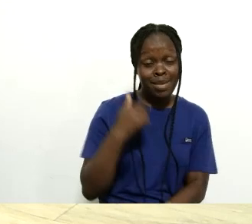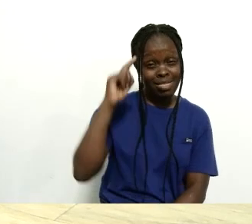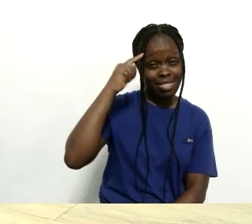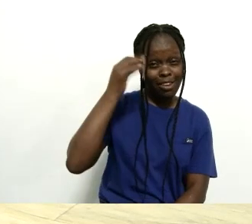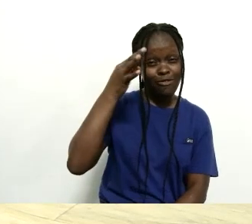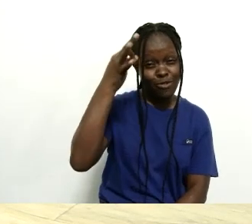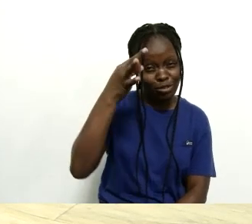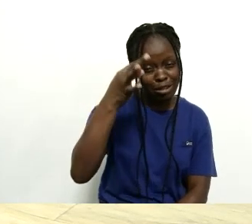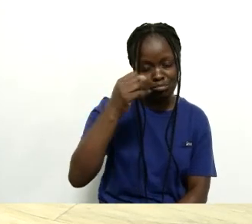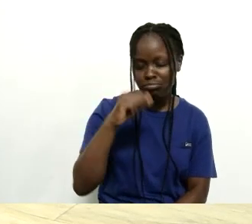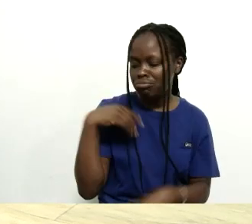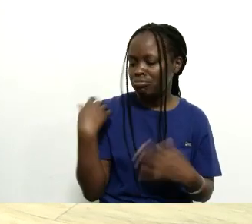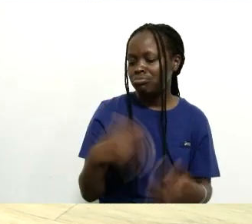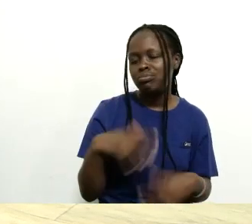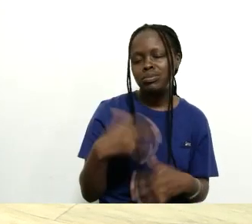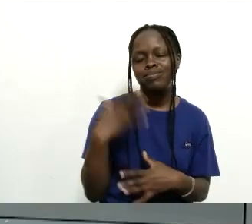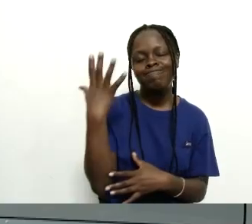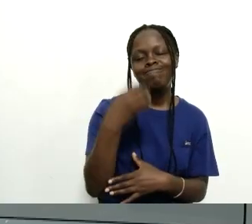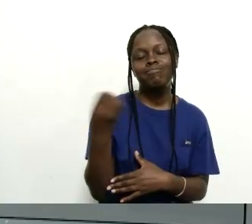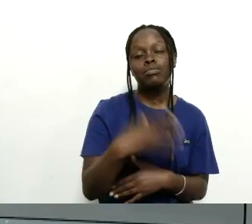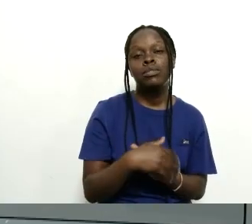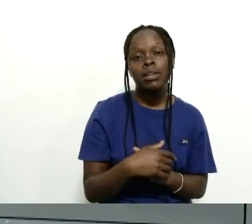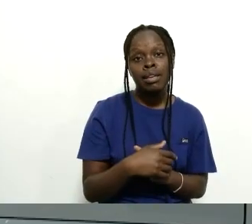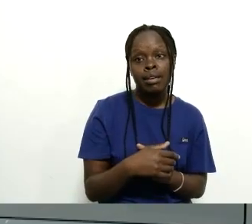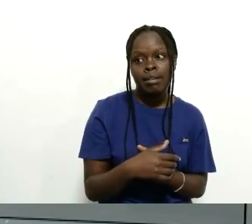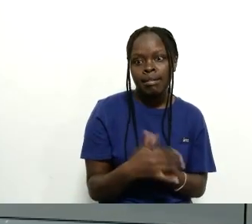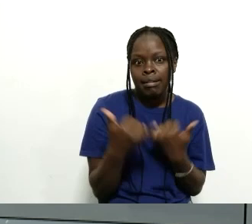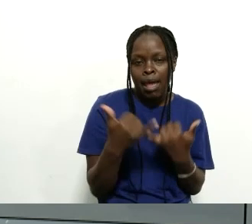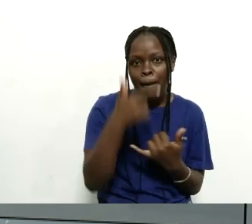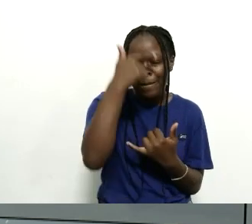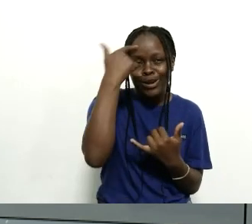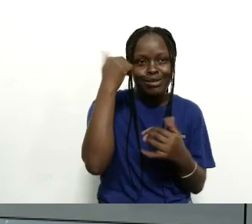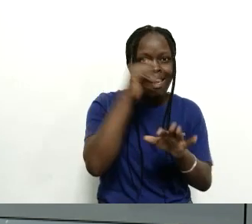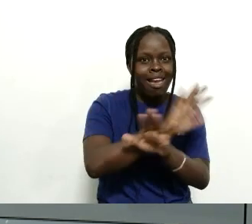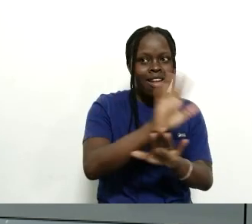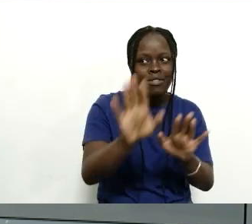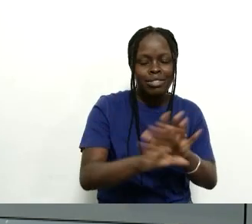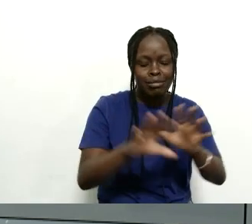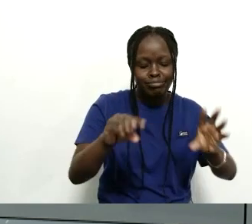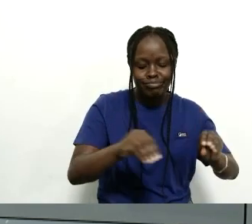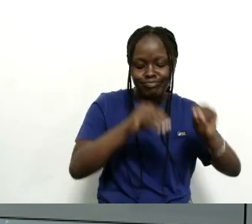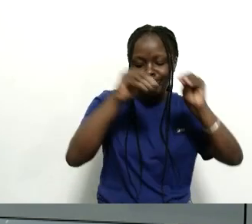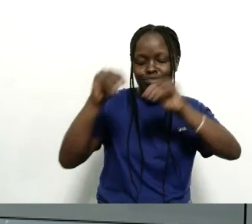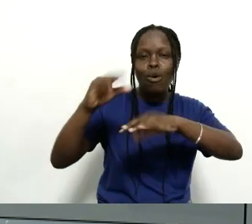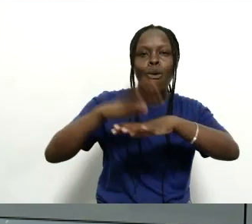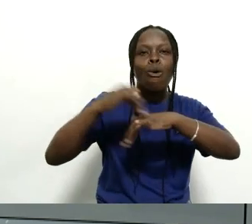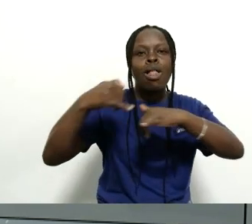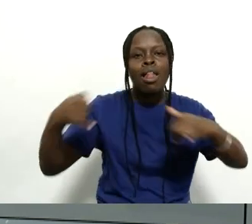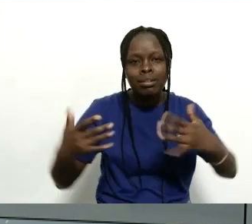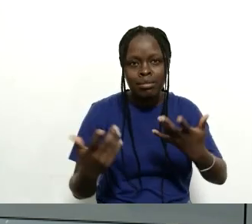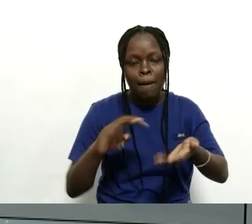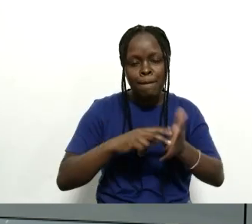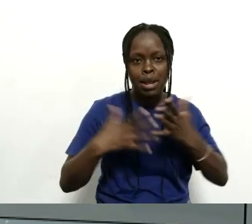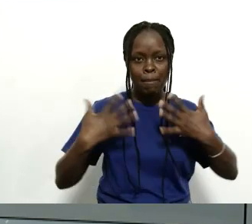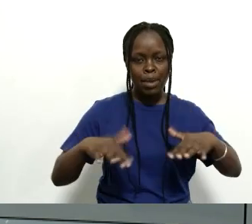scaled up. Well, thank you so much, James. And lastly, Wanjiku, maybe you can share with us thoughts around the future, the evolution,